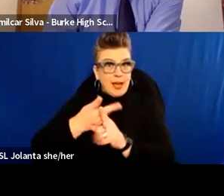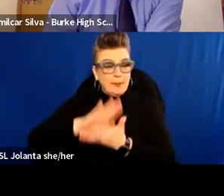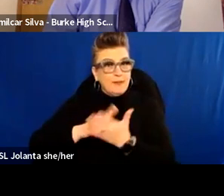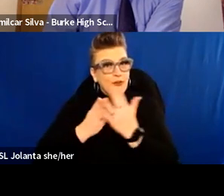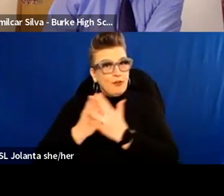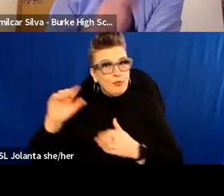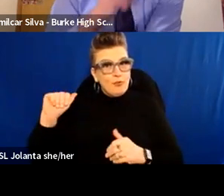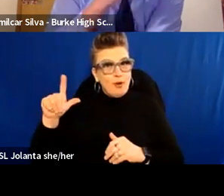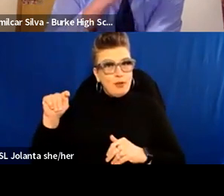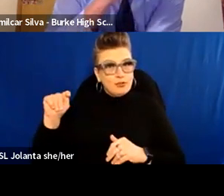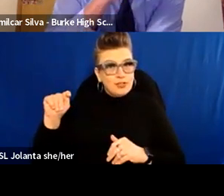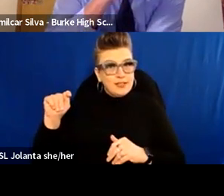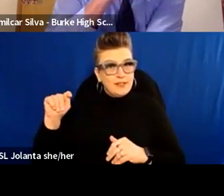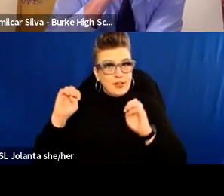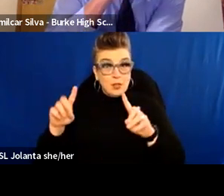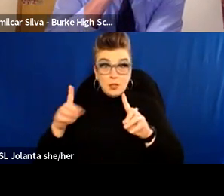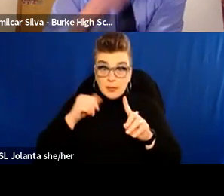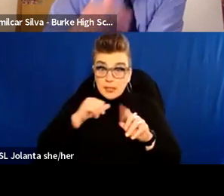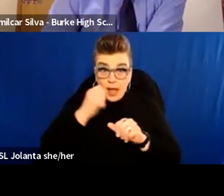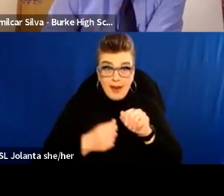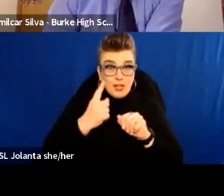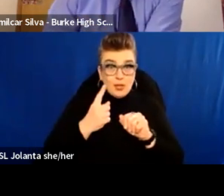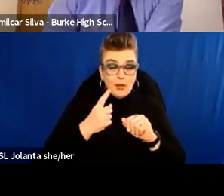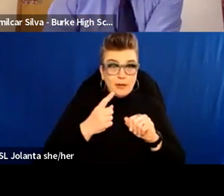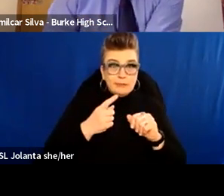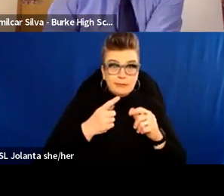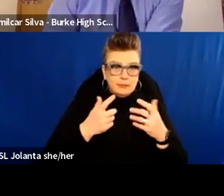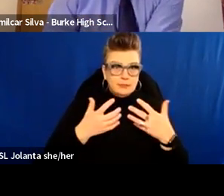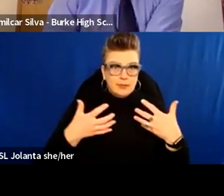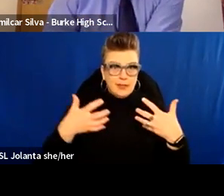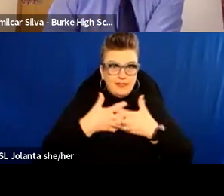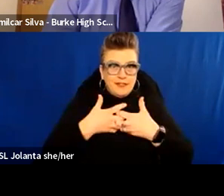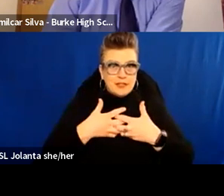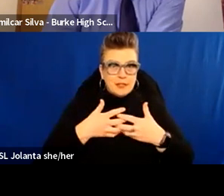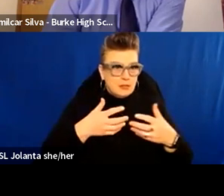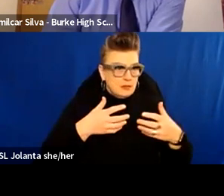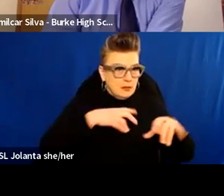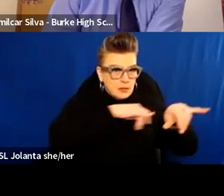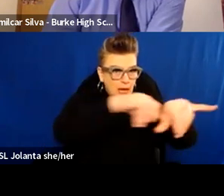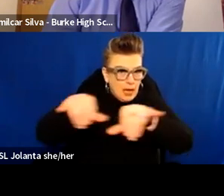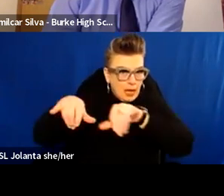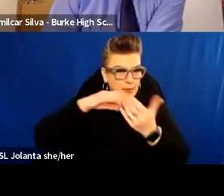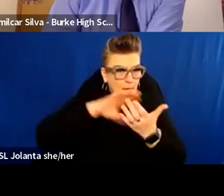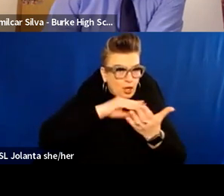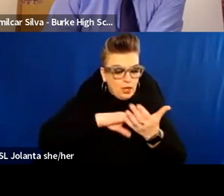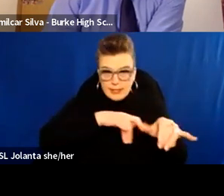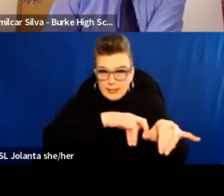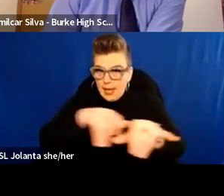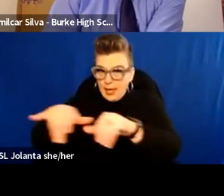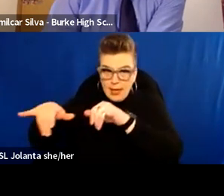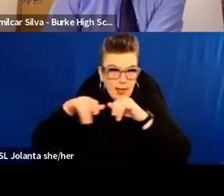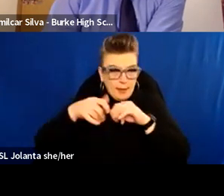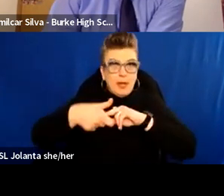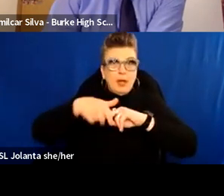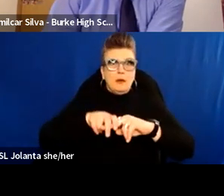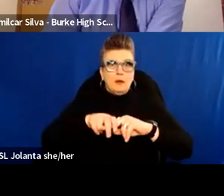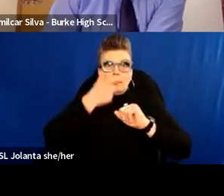education because not everybody fits in a box and so we have to have multiple ways for students to be able